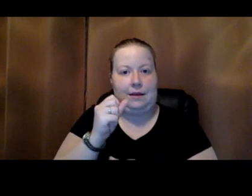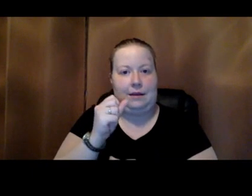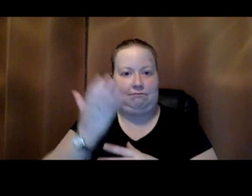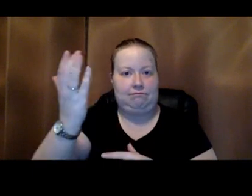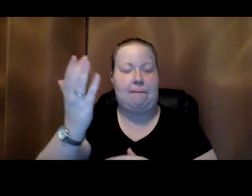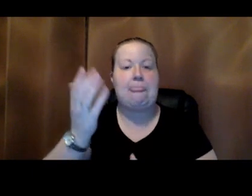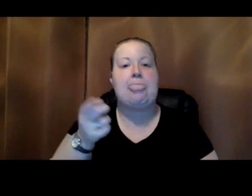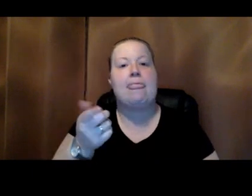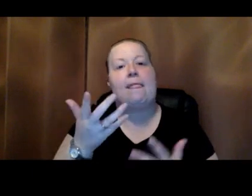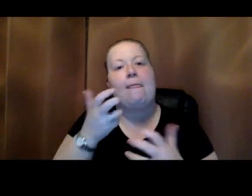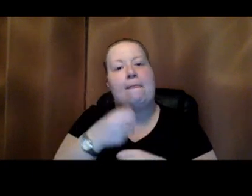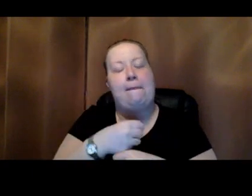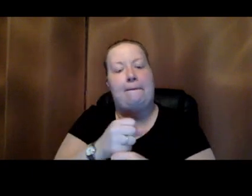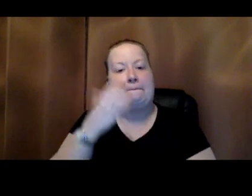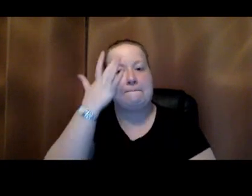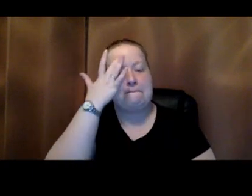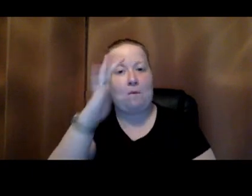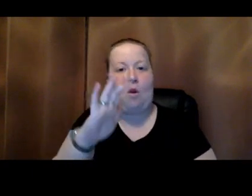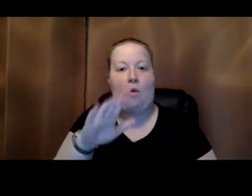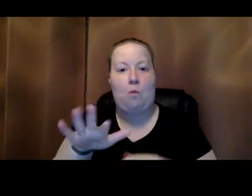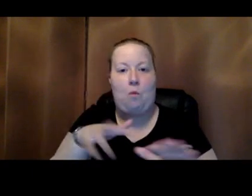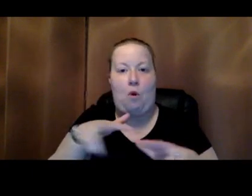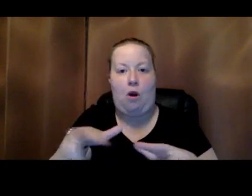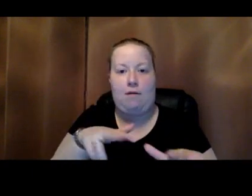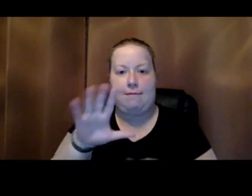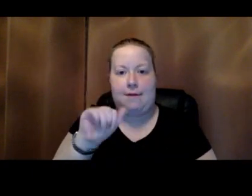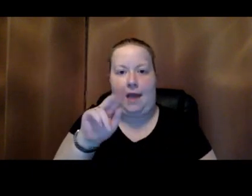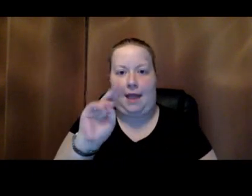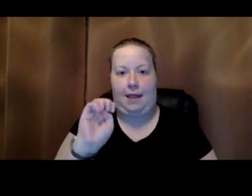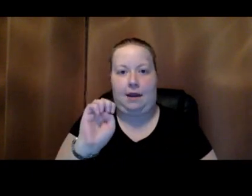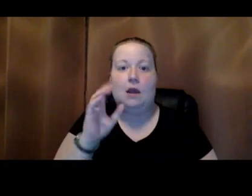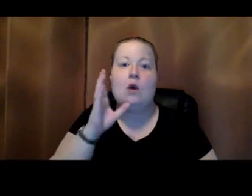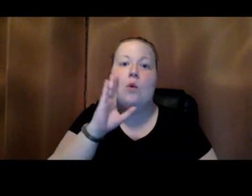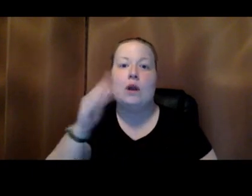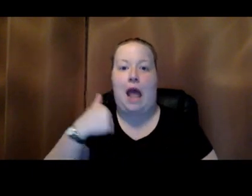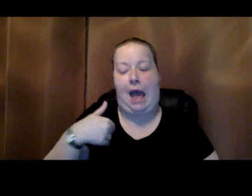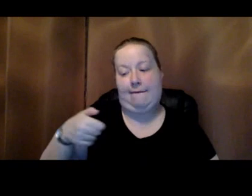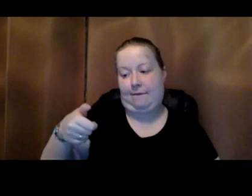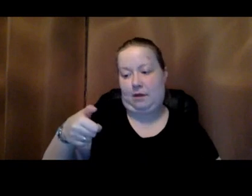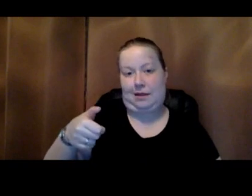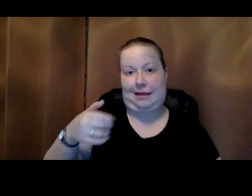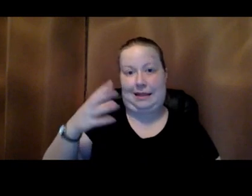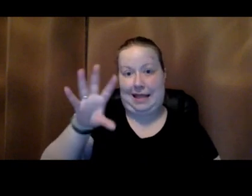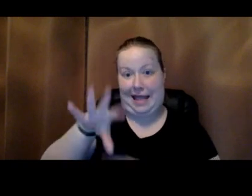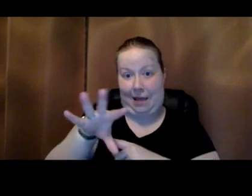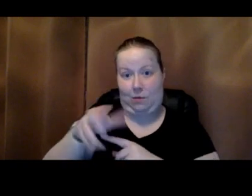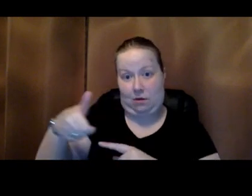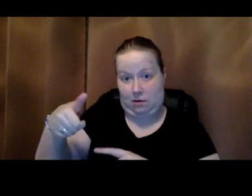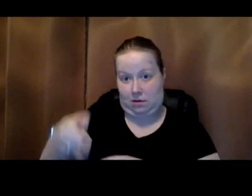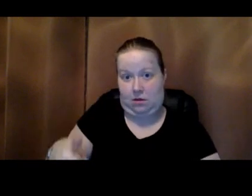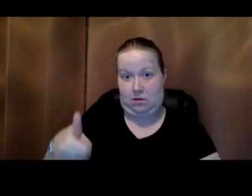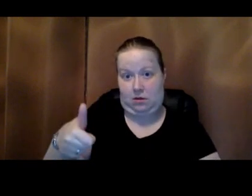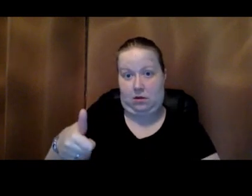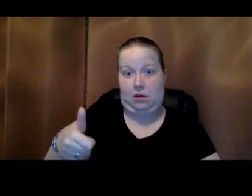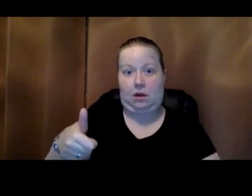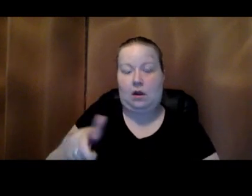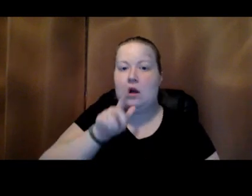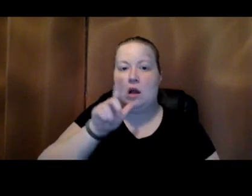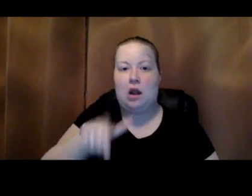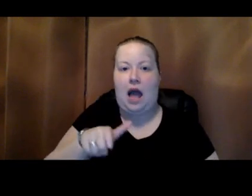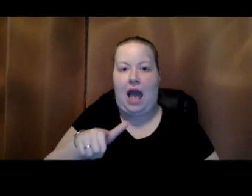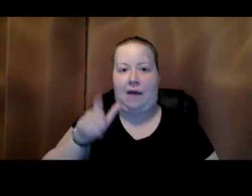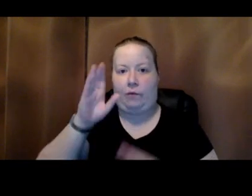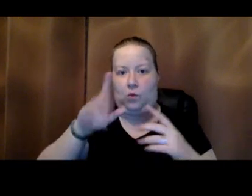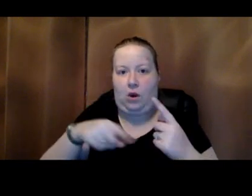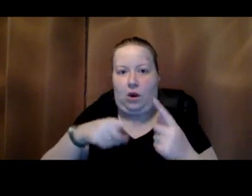wanted to make a smart walking cane. So it was going to have a camera on it and a little push button, so that if you were using the cane, you don't have to worry about fiddling with the camera.